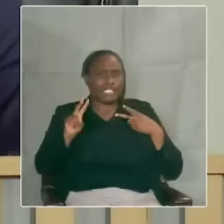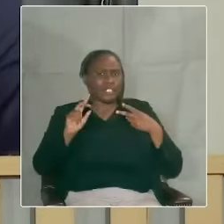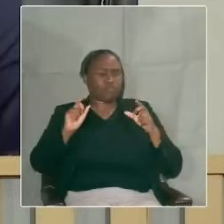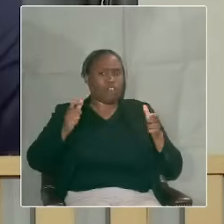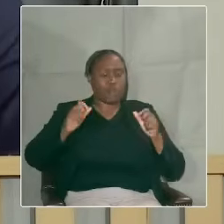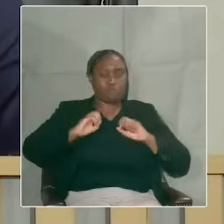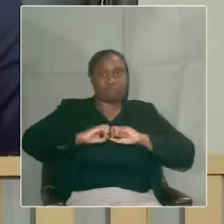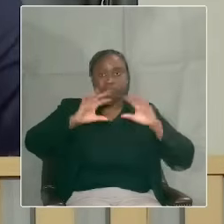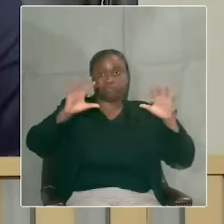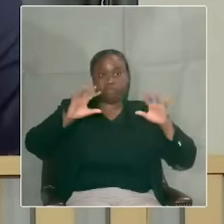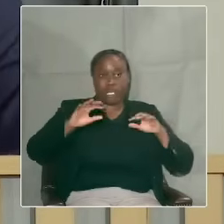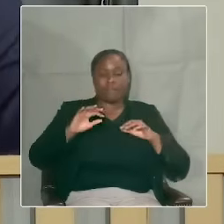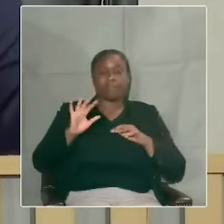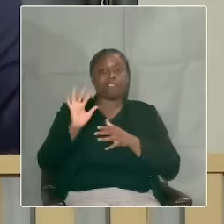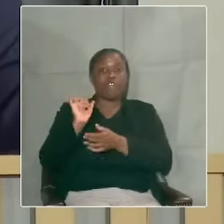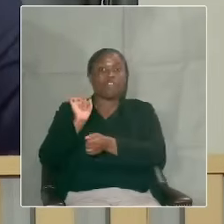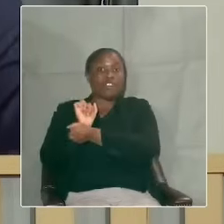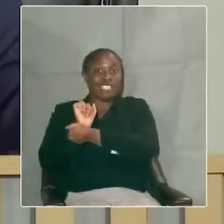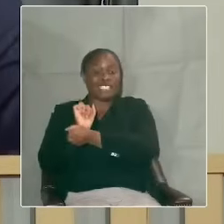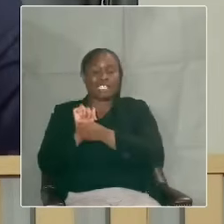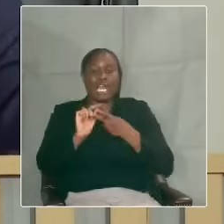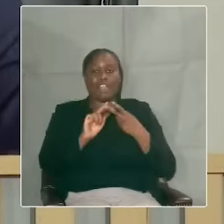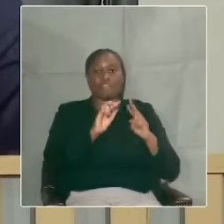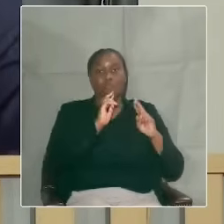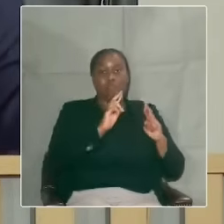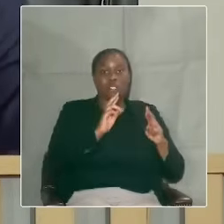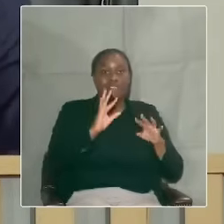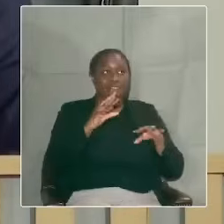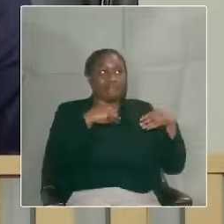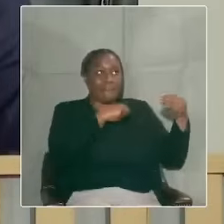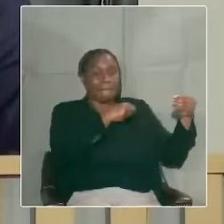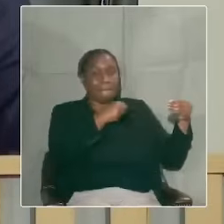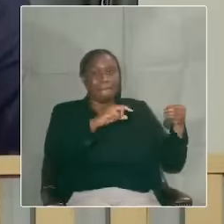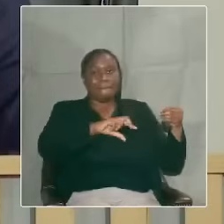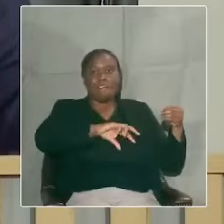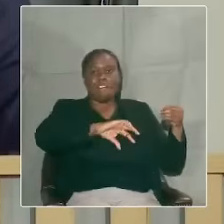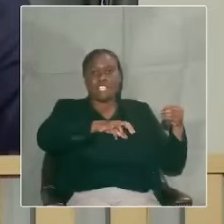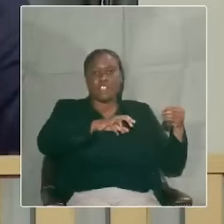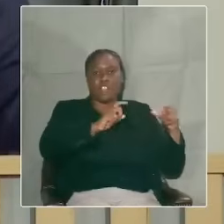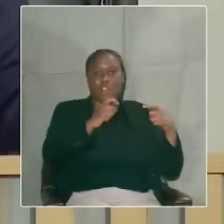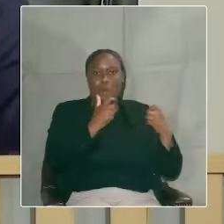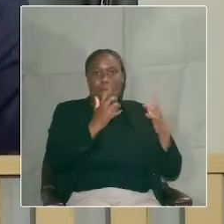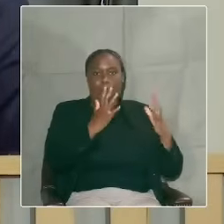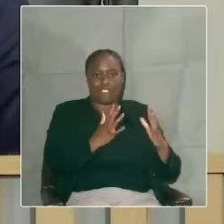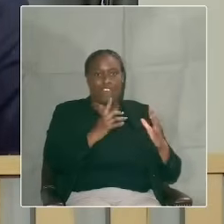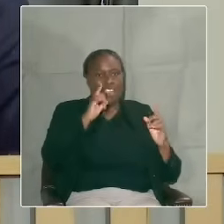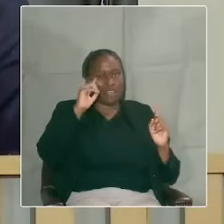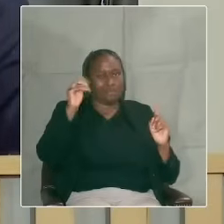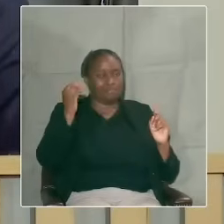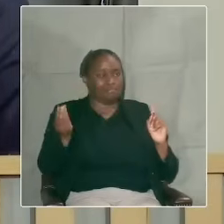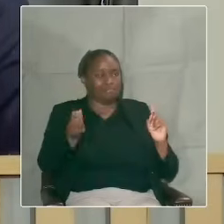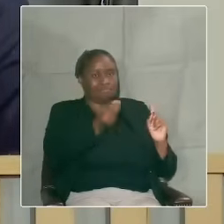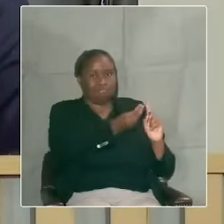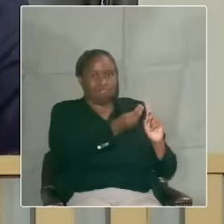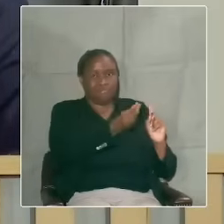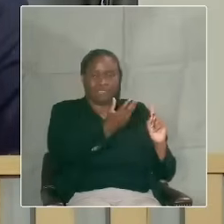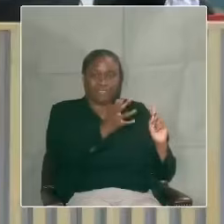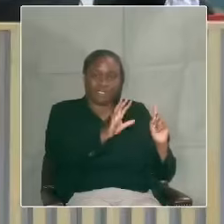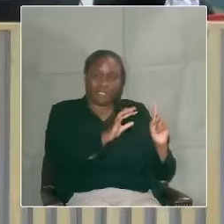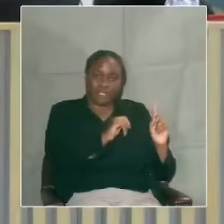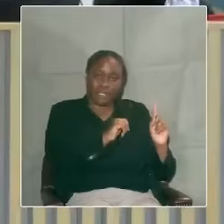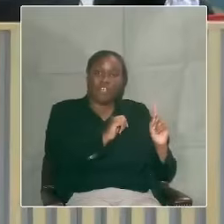and factual reports were submitted to the Provincial Commissioner of KwaZulu-Natal for departmental processes to